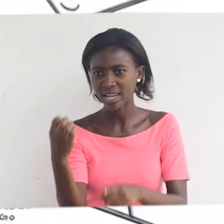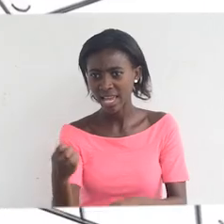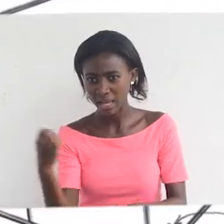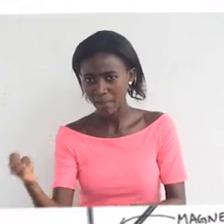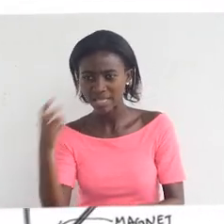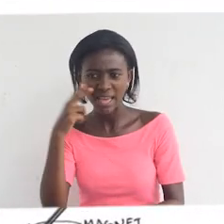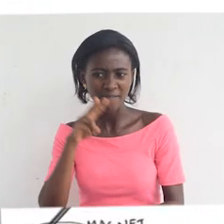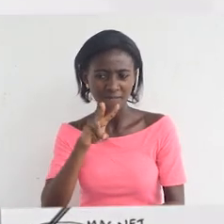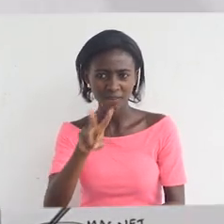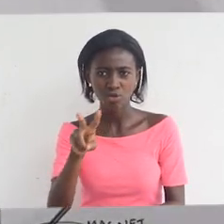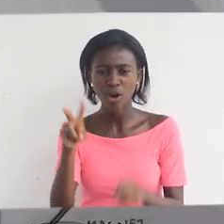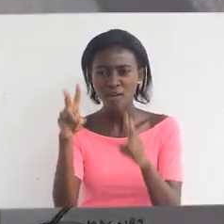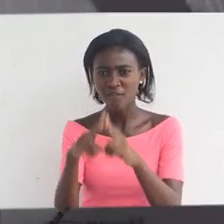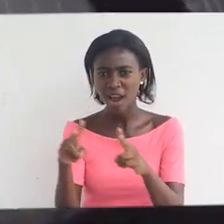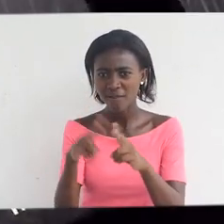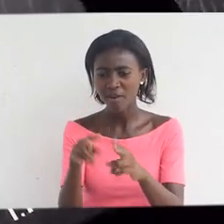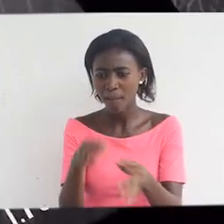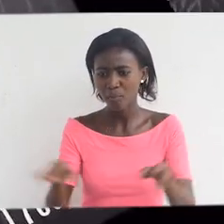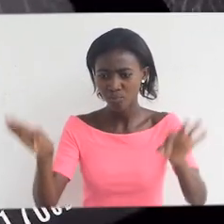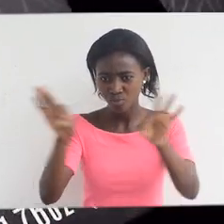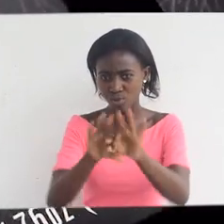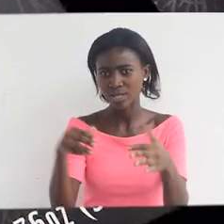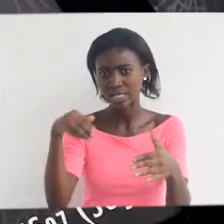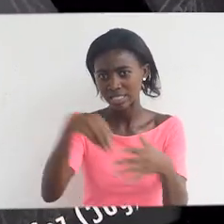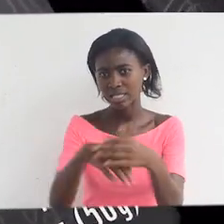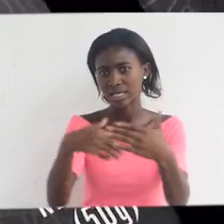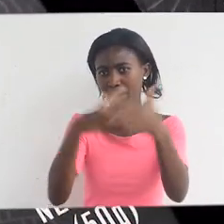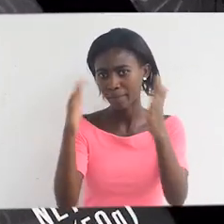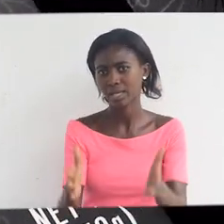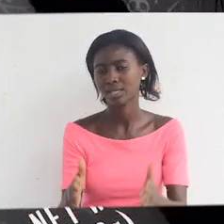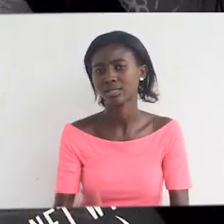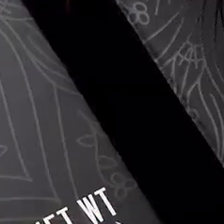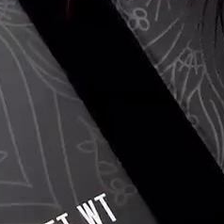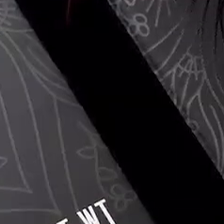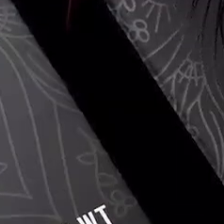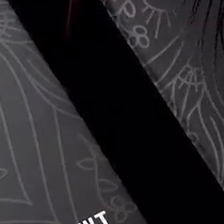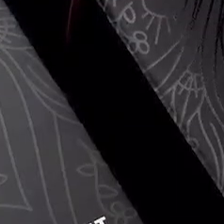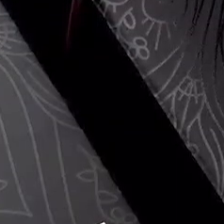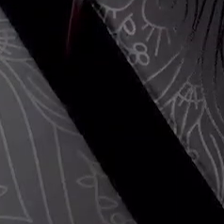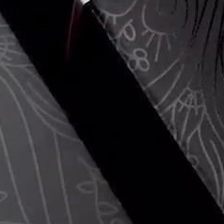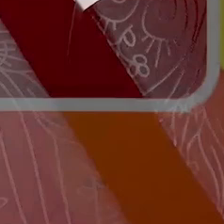elements. Visual is very useful in packaging.